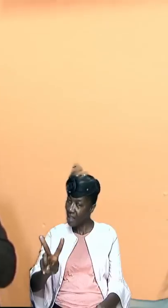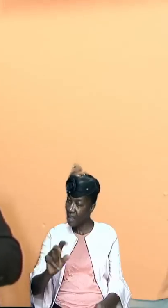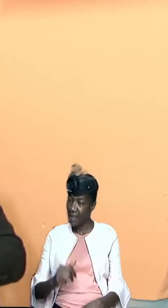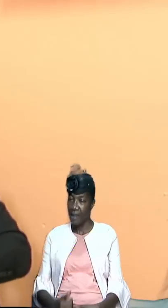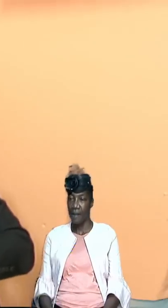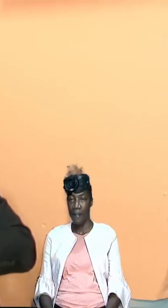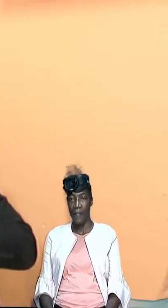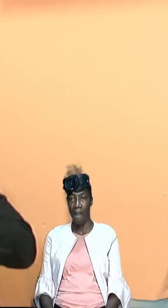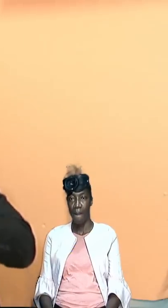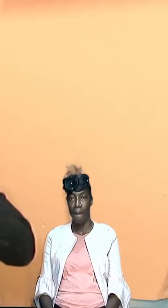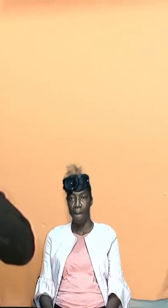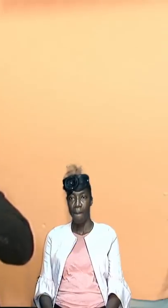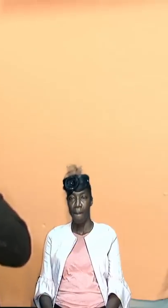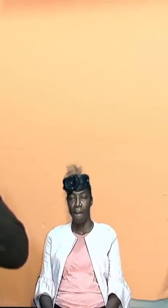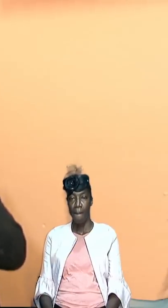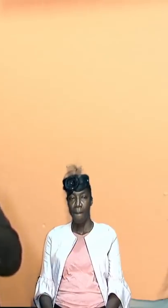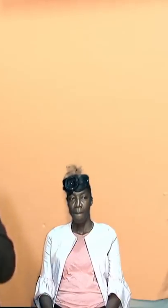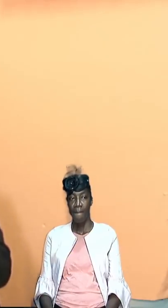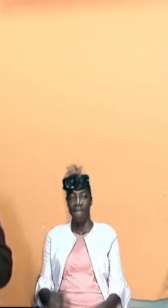in terms of